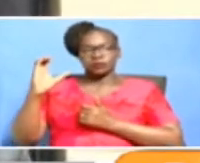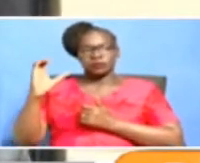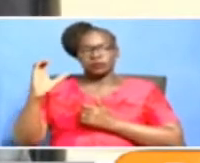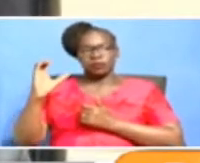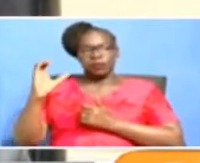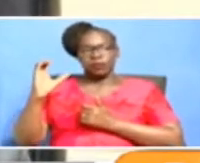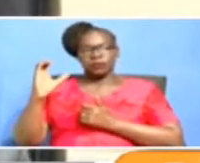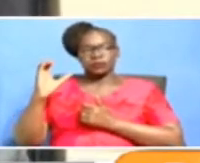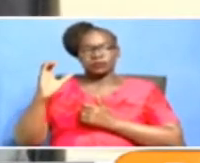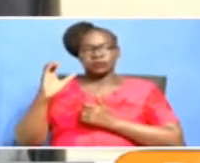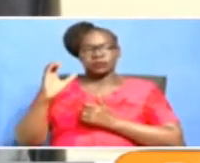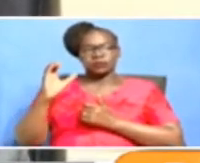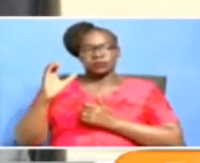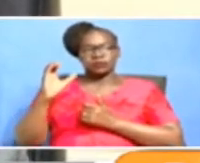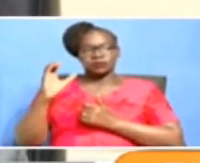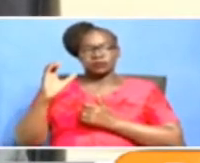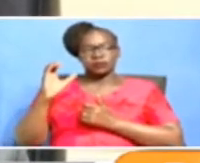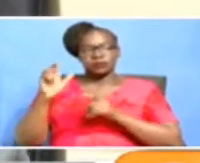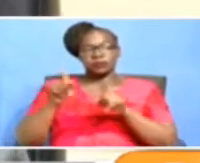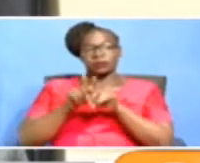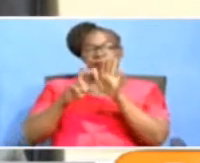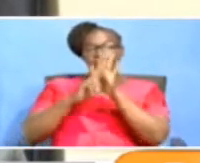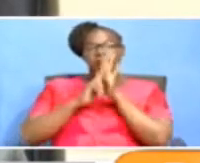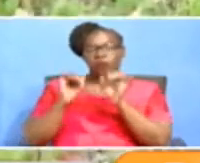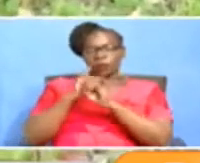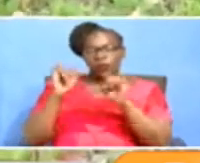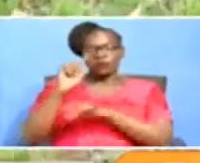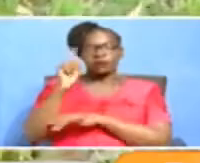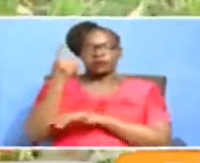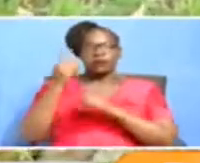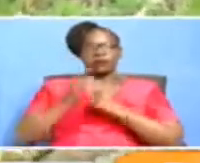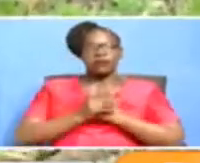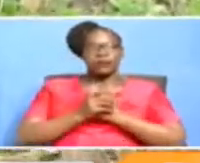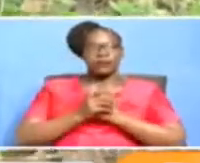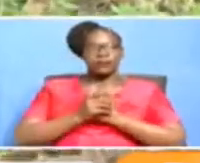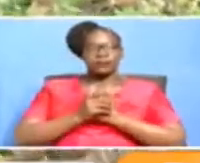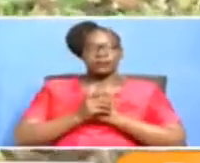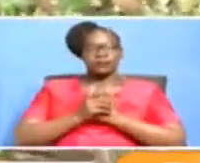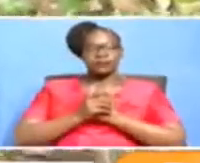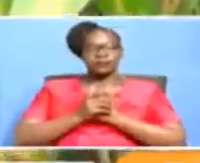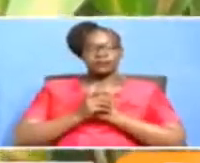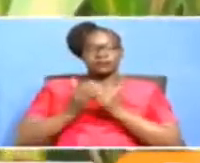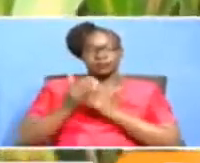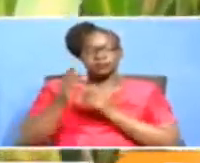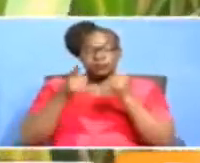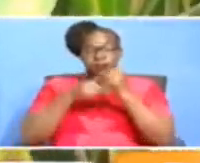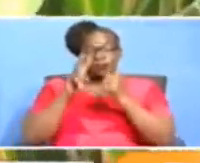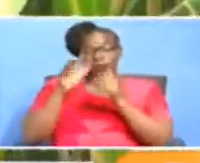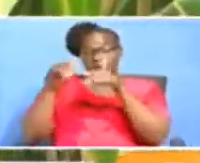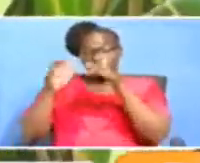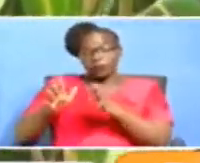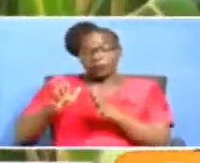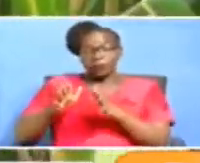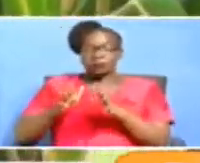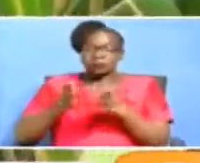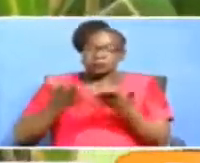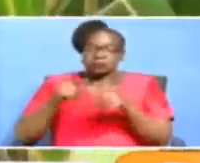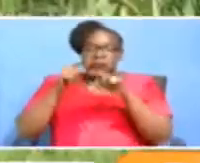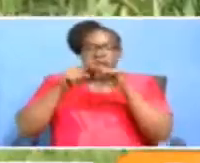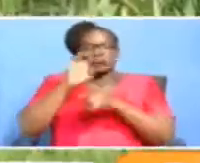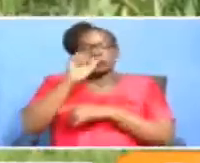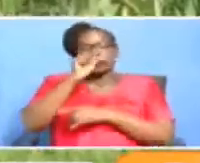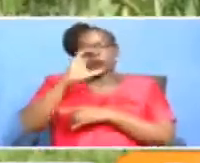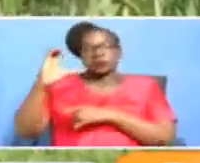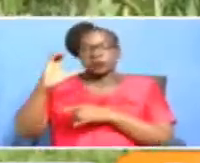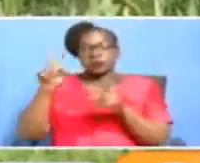and that is ESCC, and required to be cleared. The fate of the 62 farmers lies in the hands of the ESCC, which is